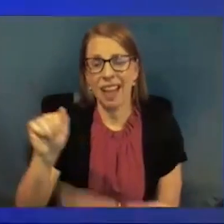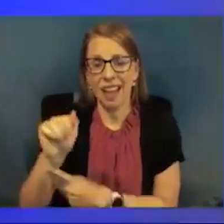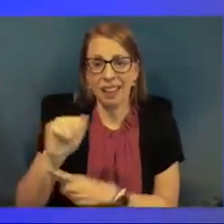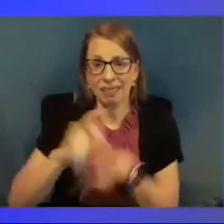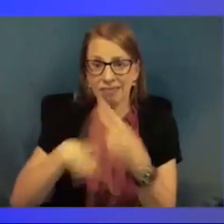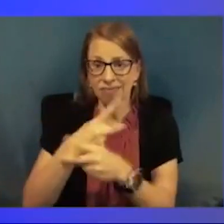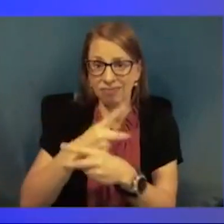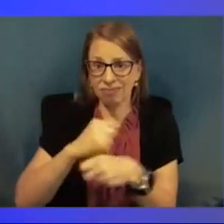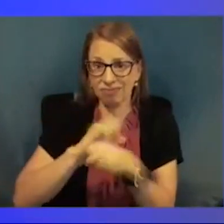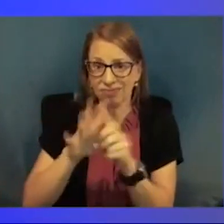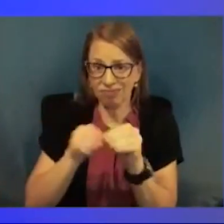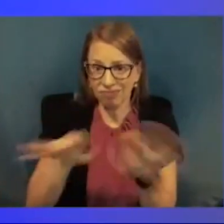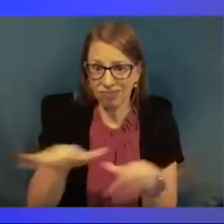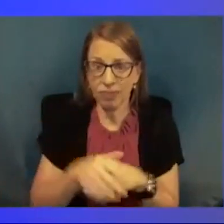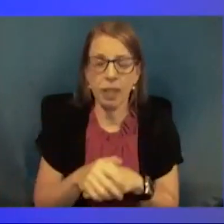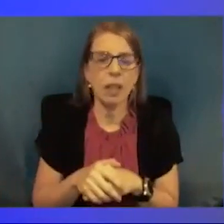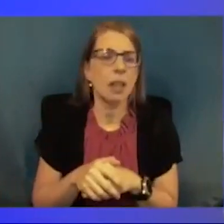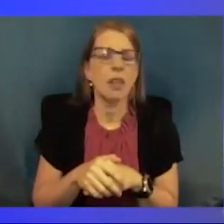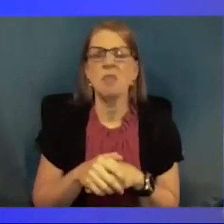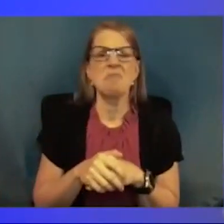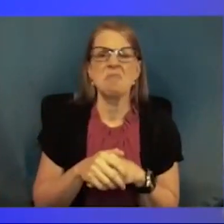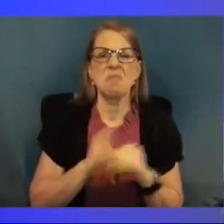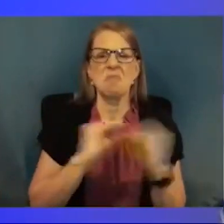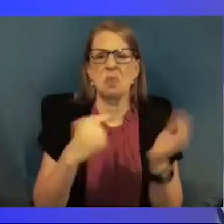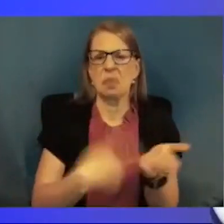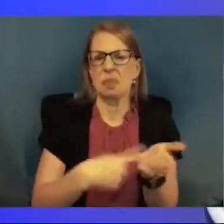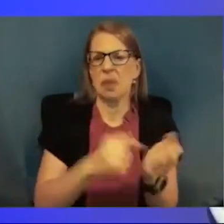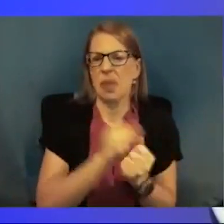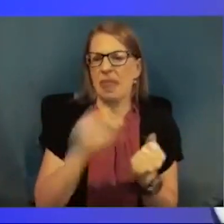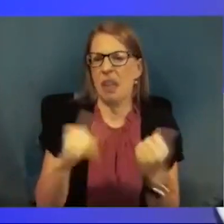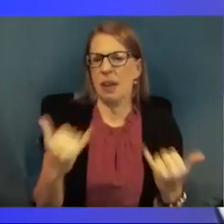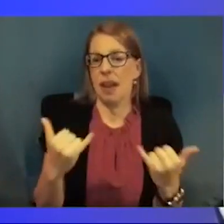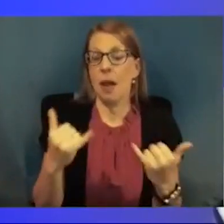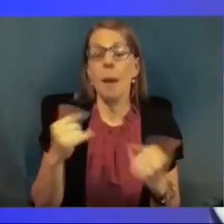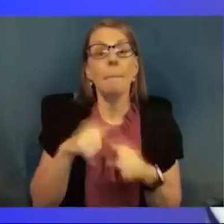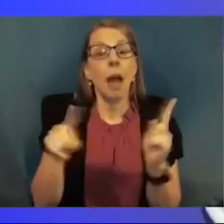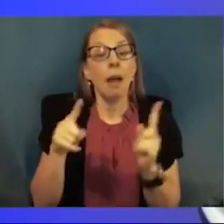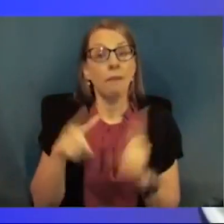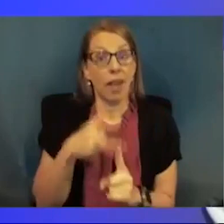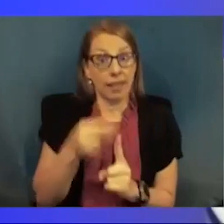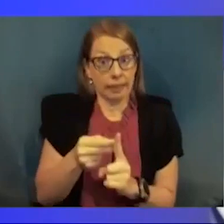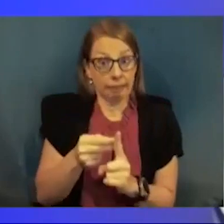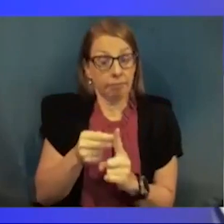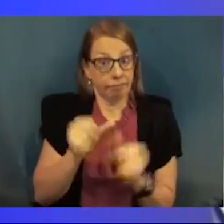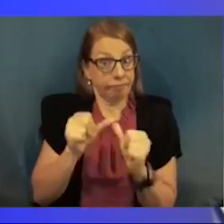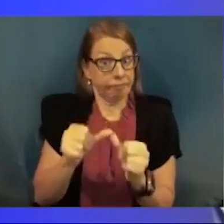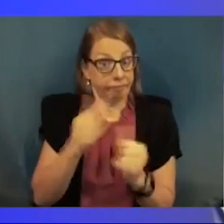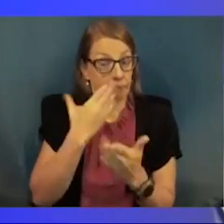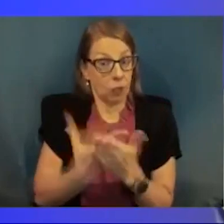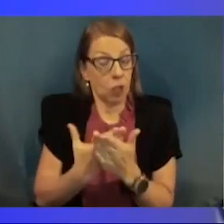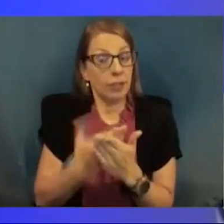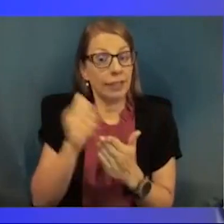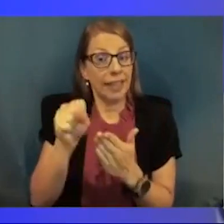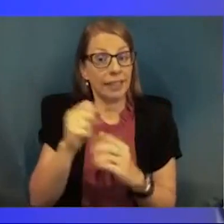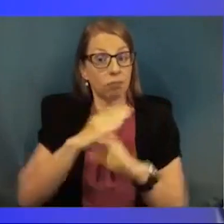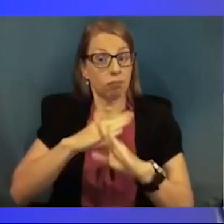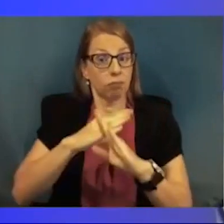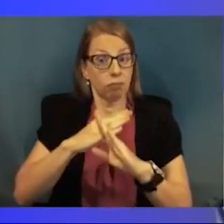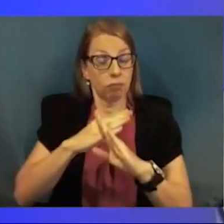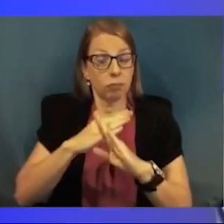mean, what we do know so far is that the vaccines continue to be good, not only because they do create